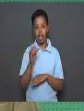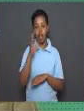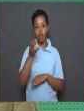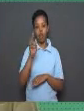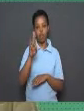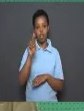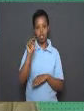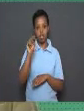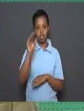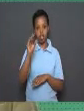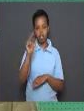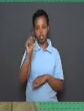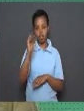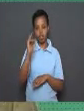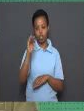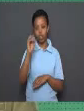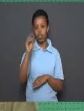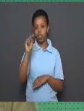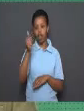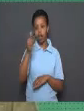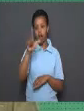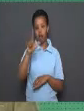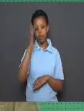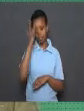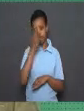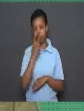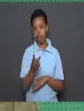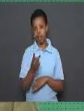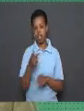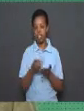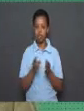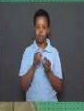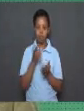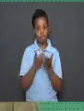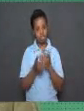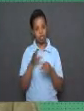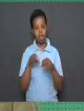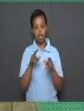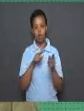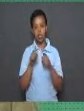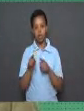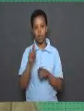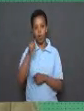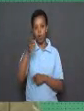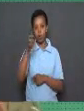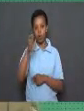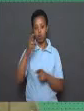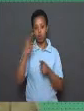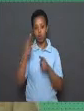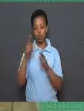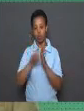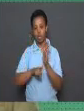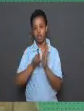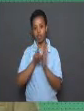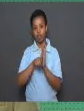functional diseases. We are also going to discuss the germ theory. I am